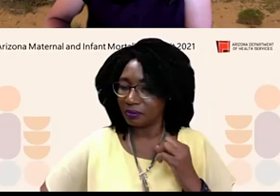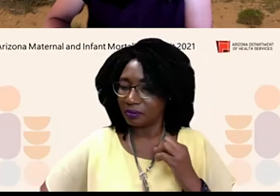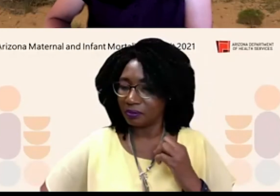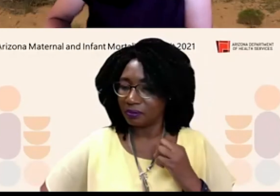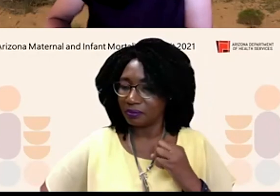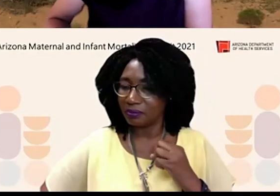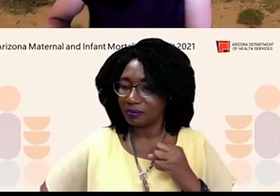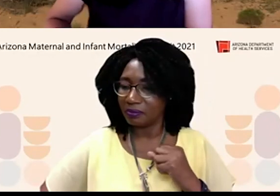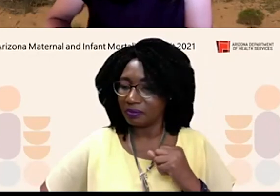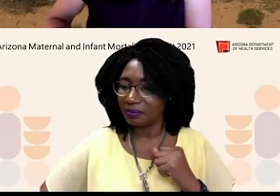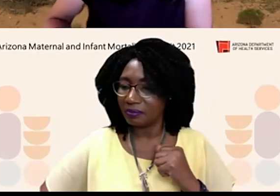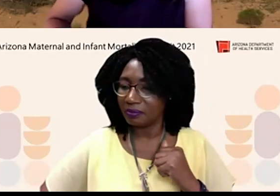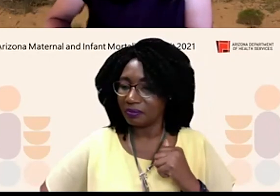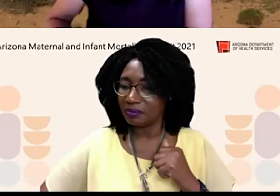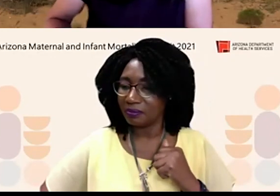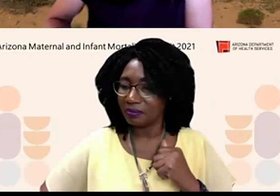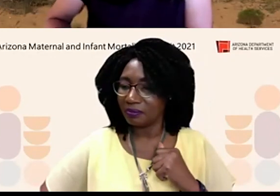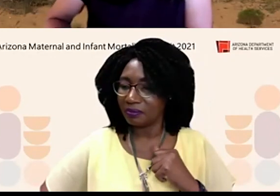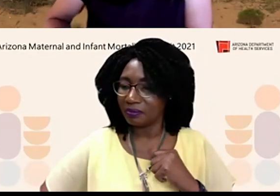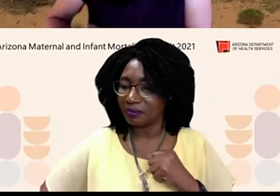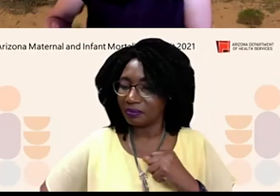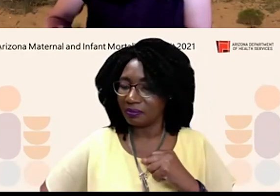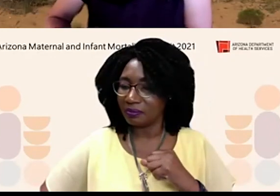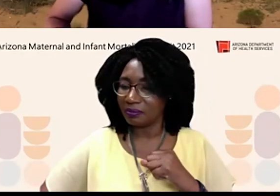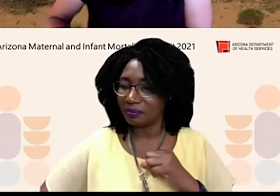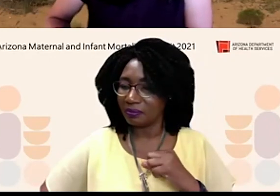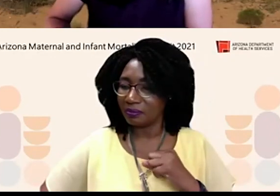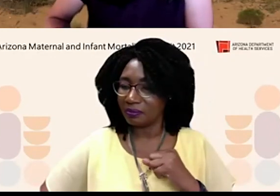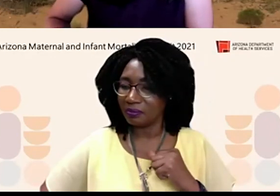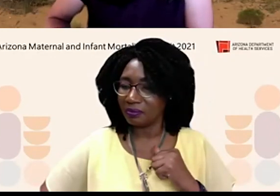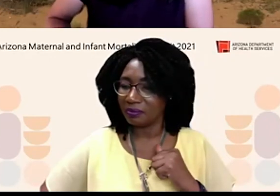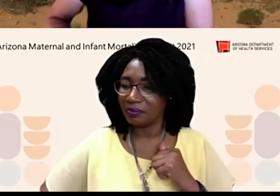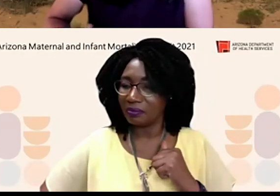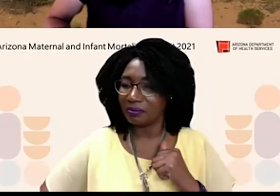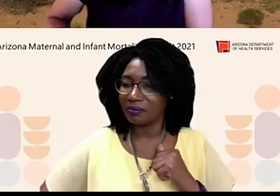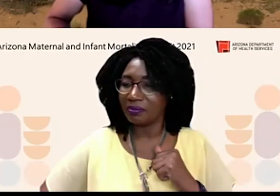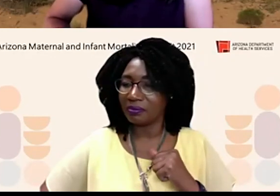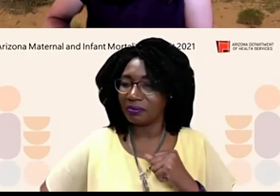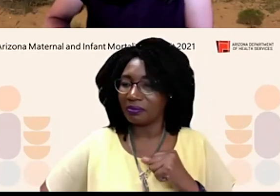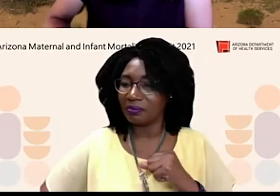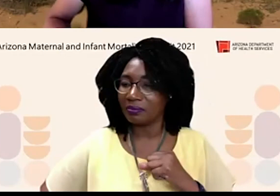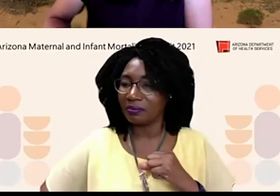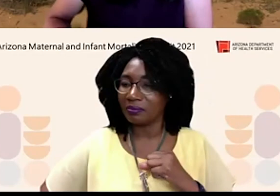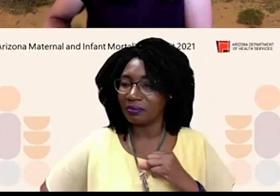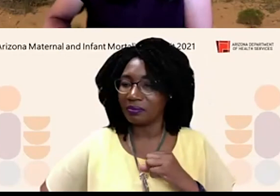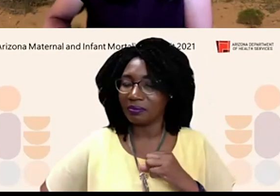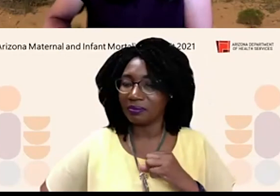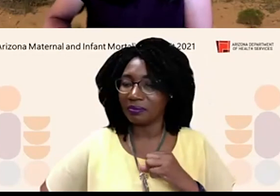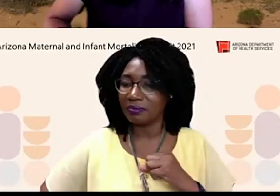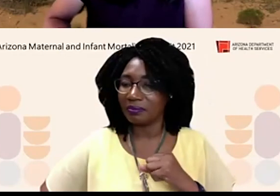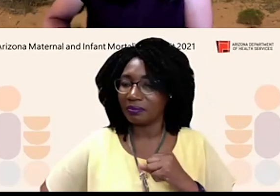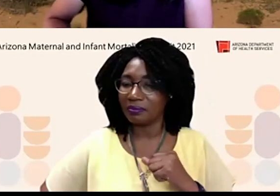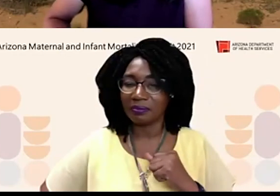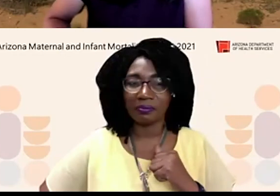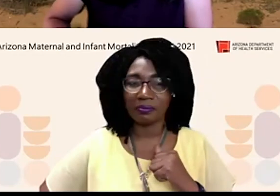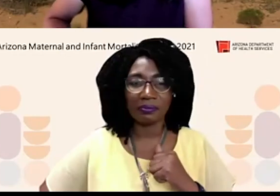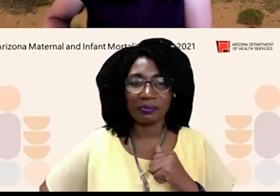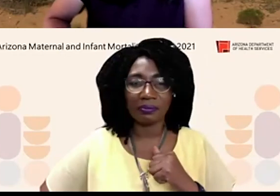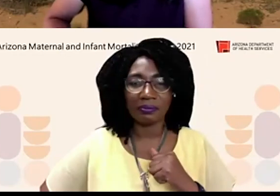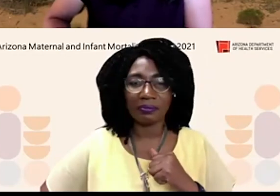they went with, because I know there are different trainings. There's full spectrum, and then there's different types of doula training. So I think that would be a good place to